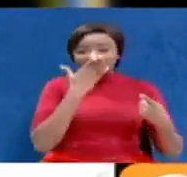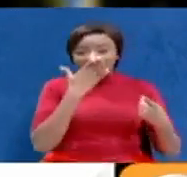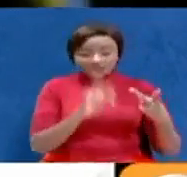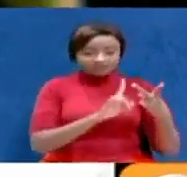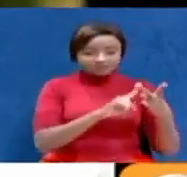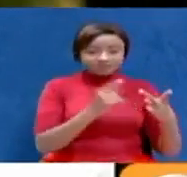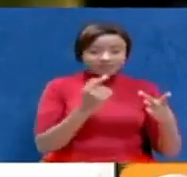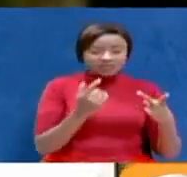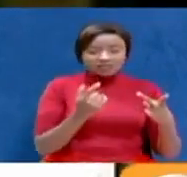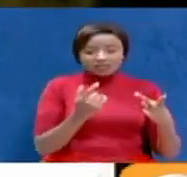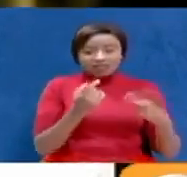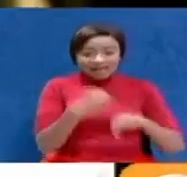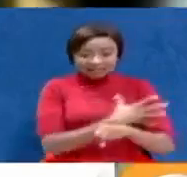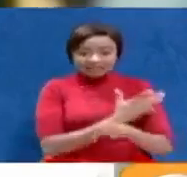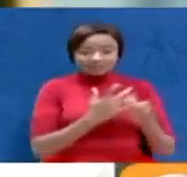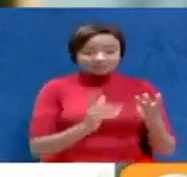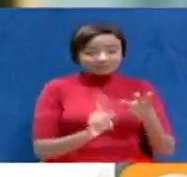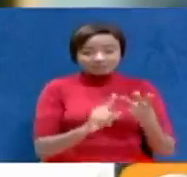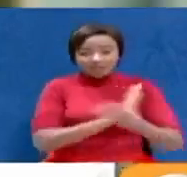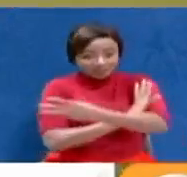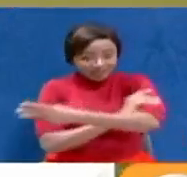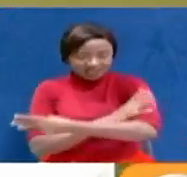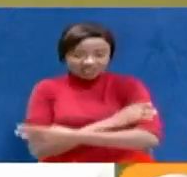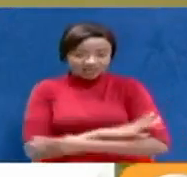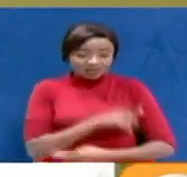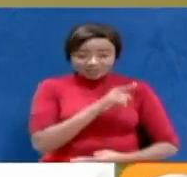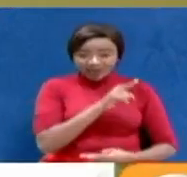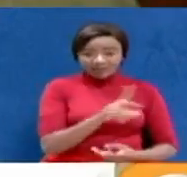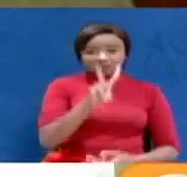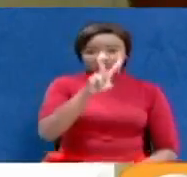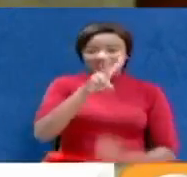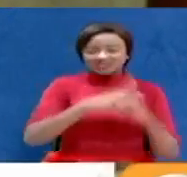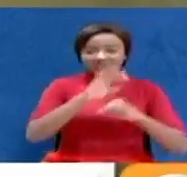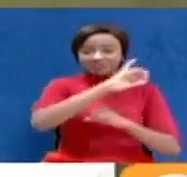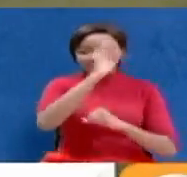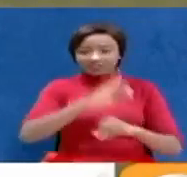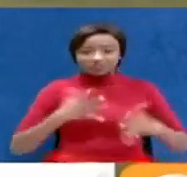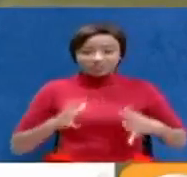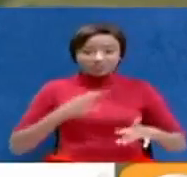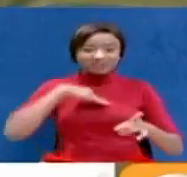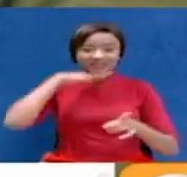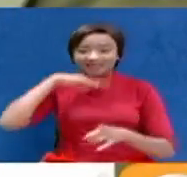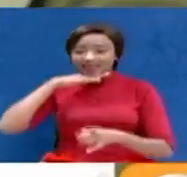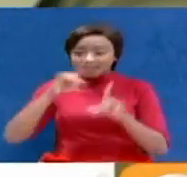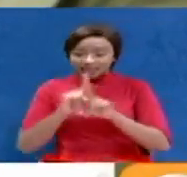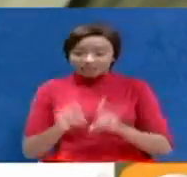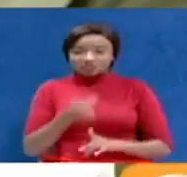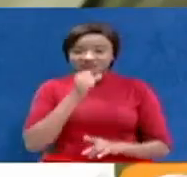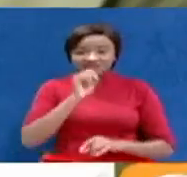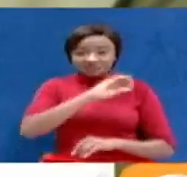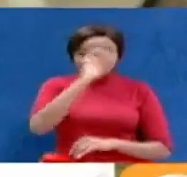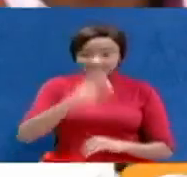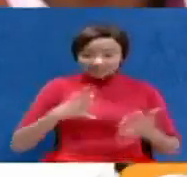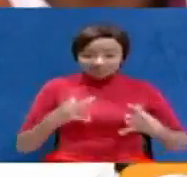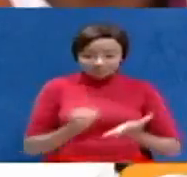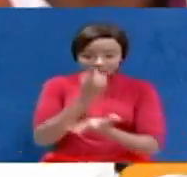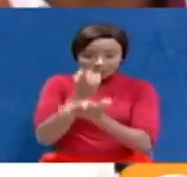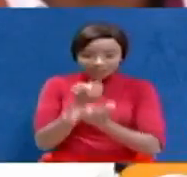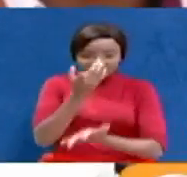cancer. Such diseases account for at least 27% of the total deaths and over 50% of total hospital admissions in